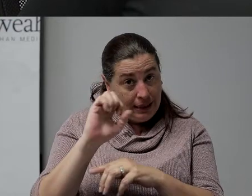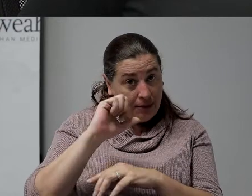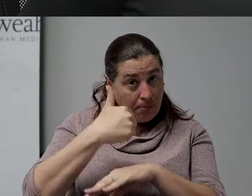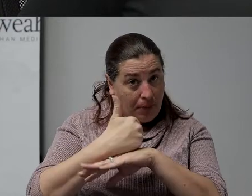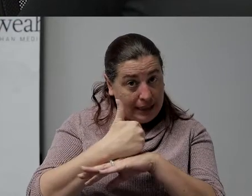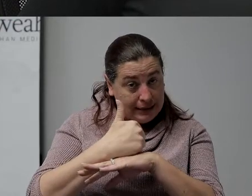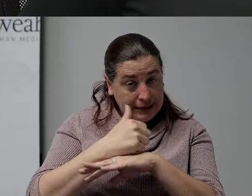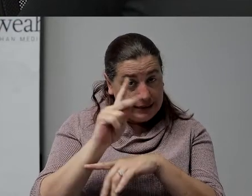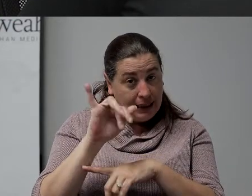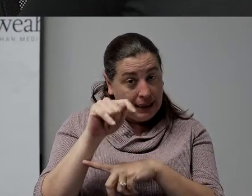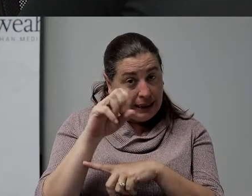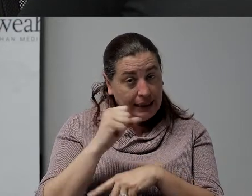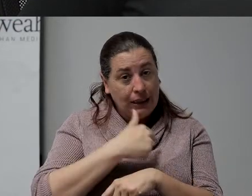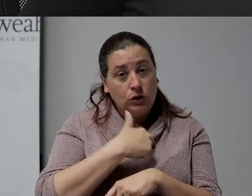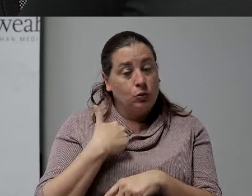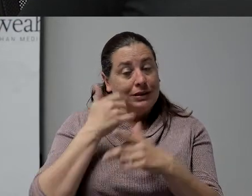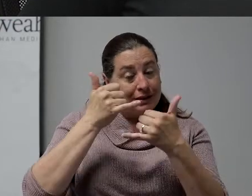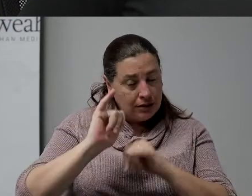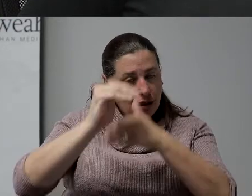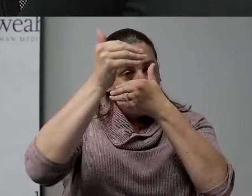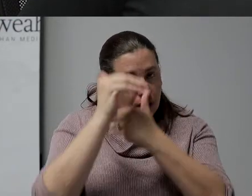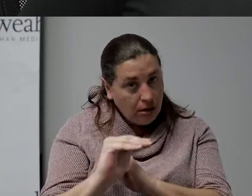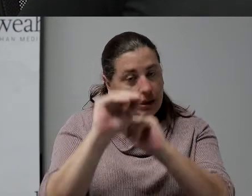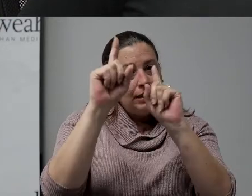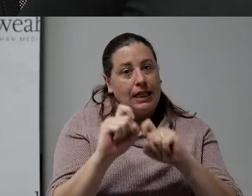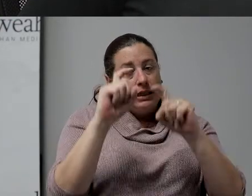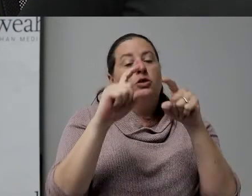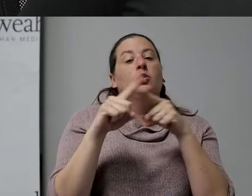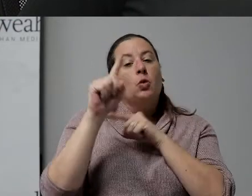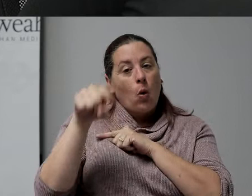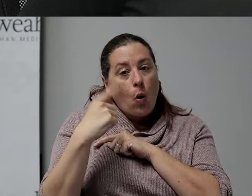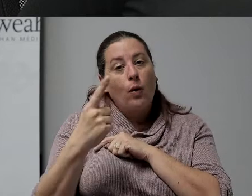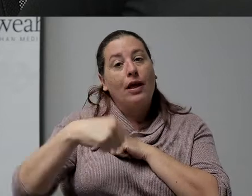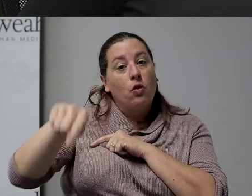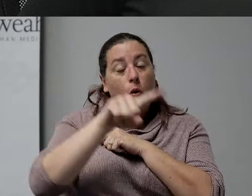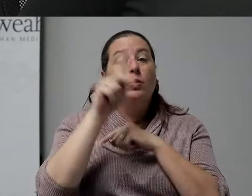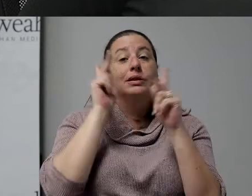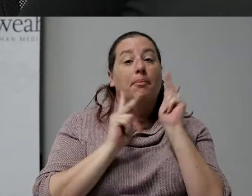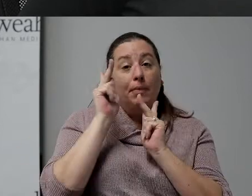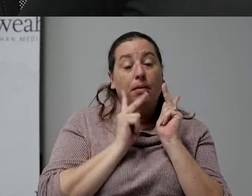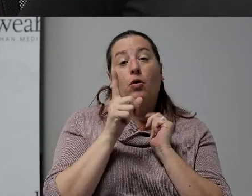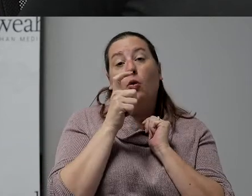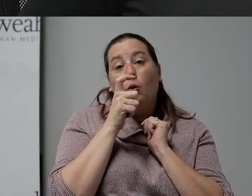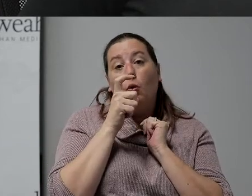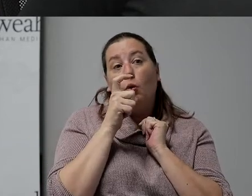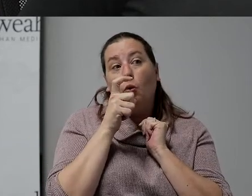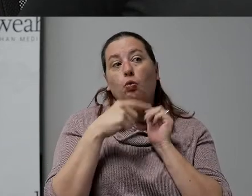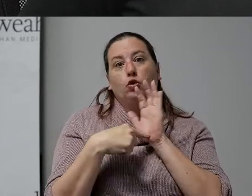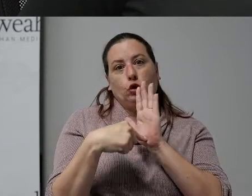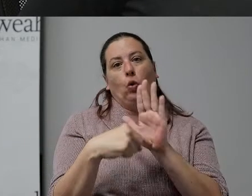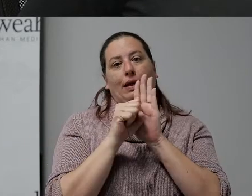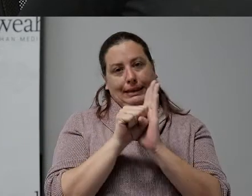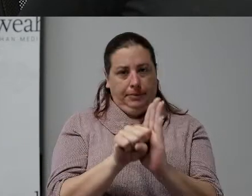limiting testing to only those people that are symptomatic,